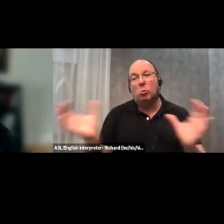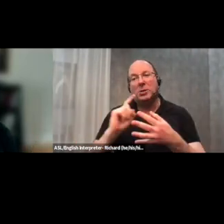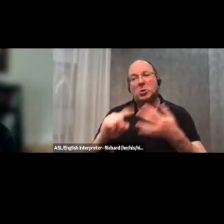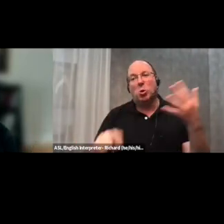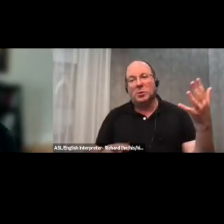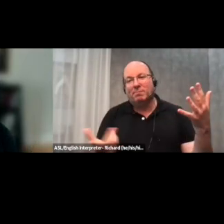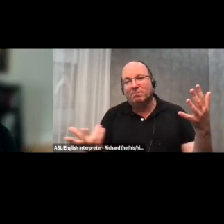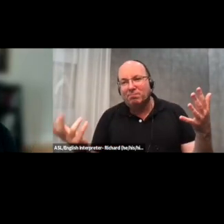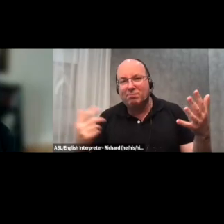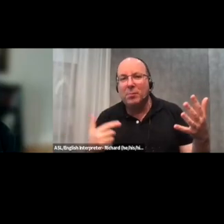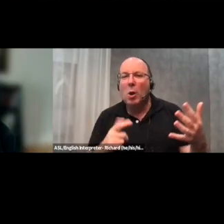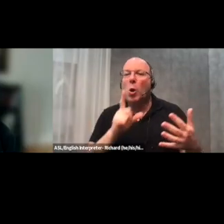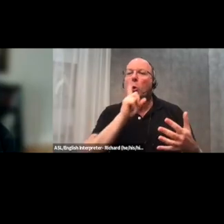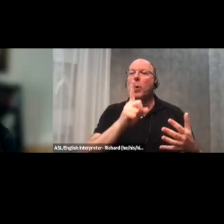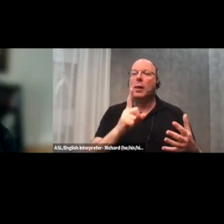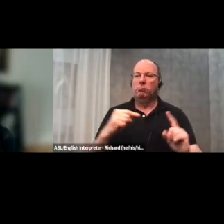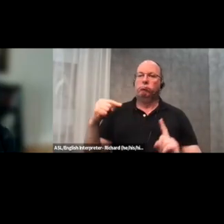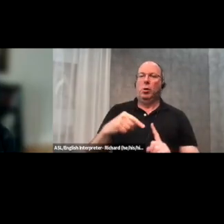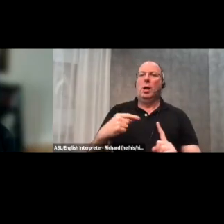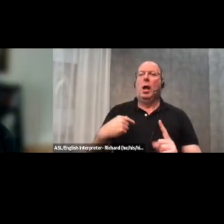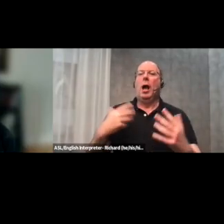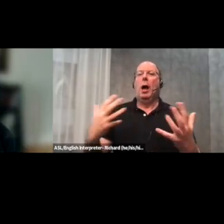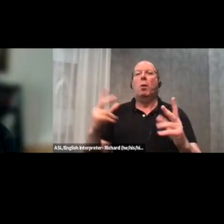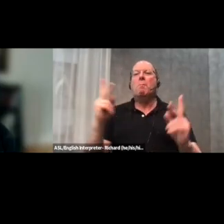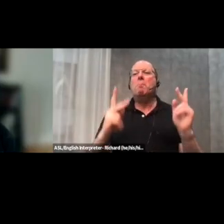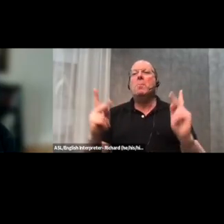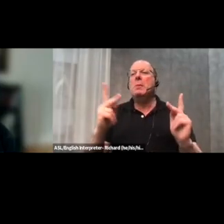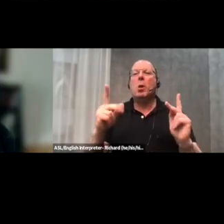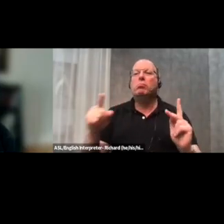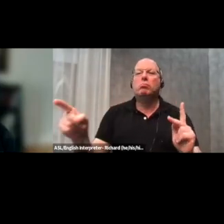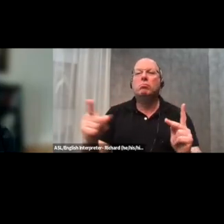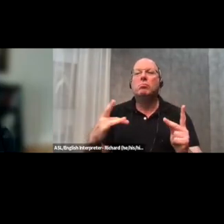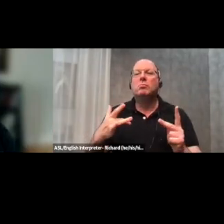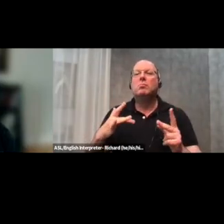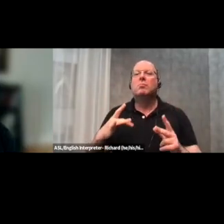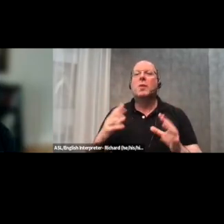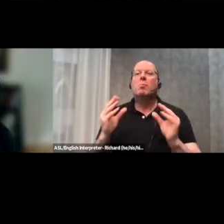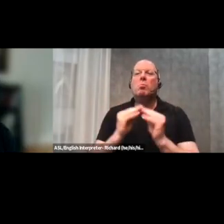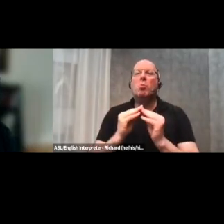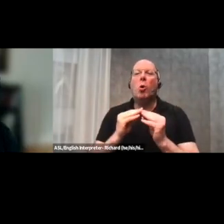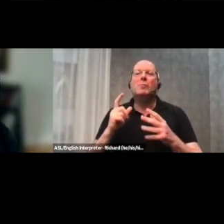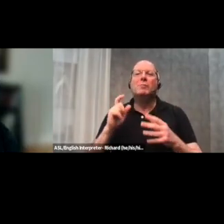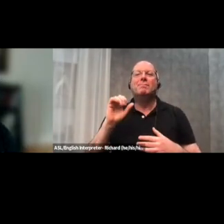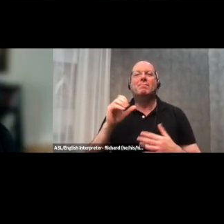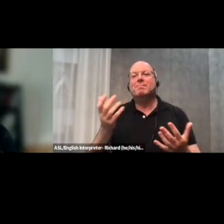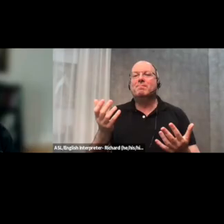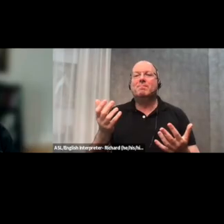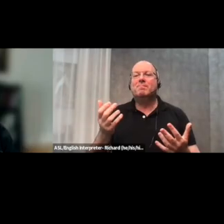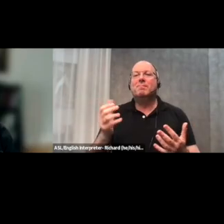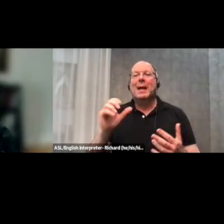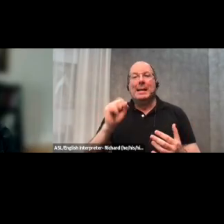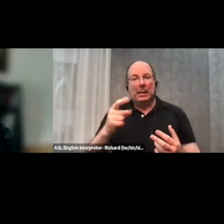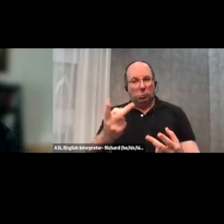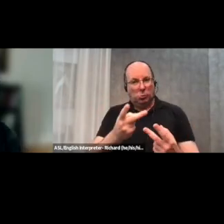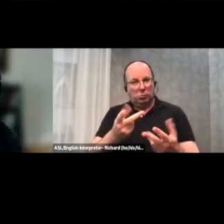interested. But I just am a person who really wants to help people have safer, more enjoyable, mutually